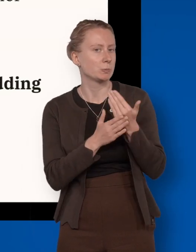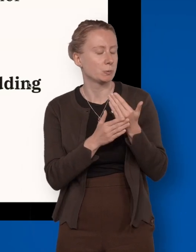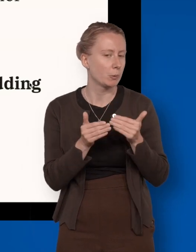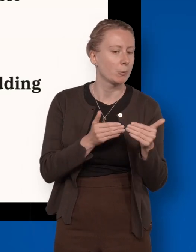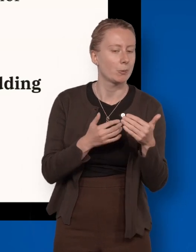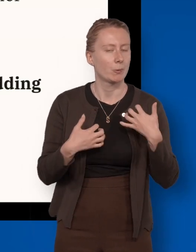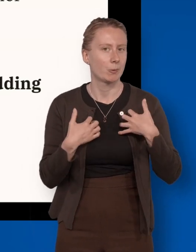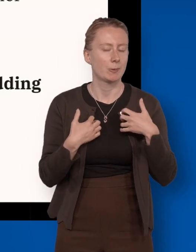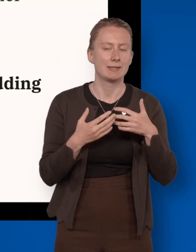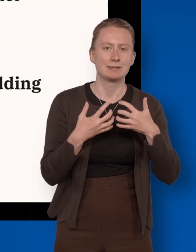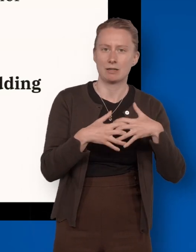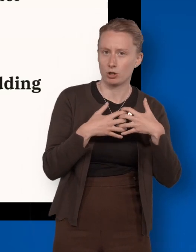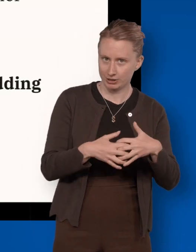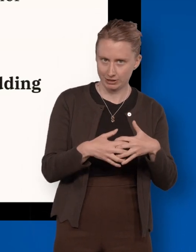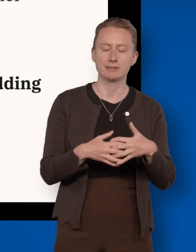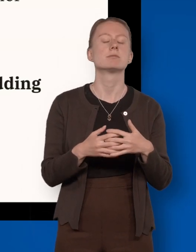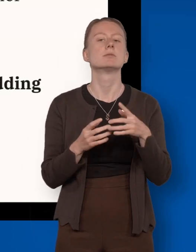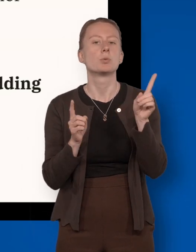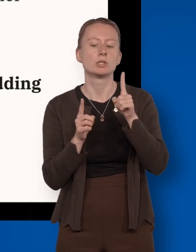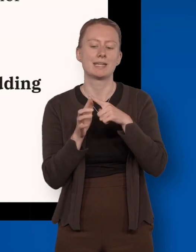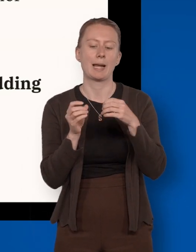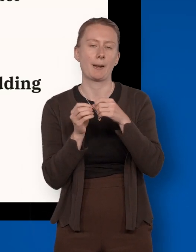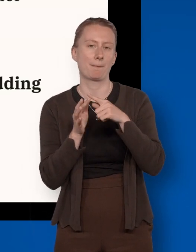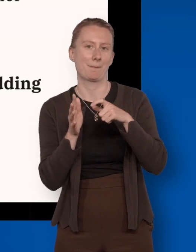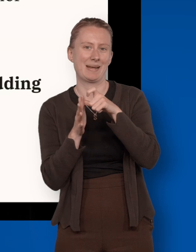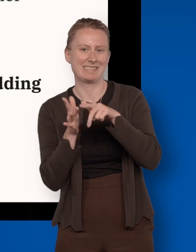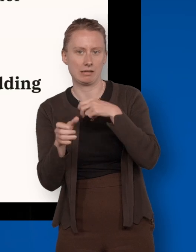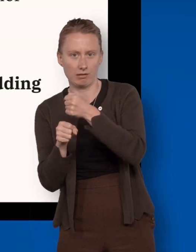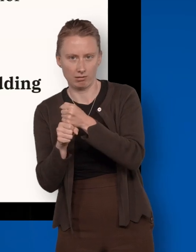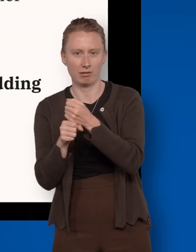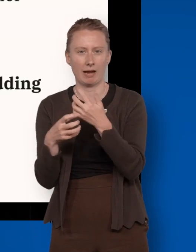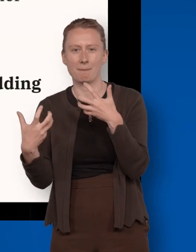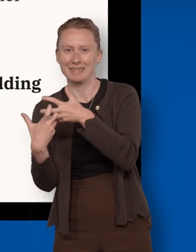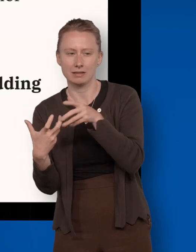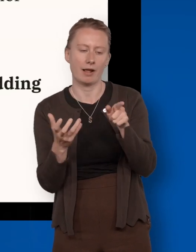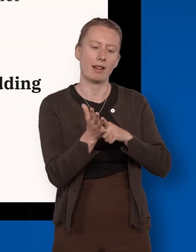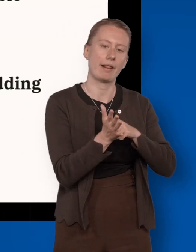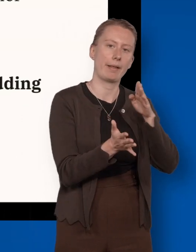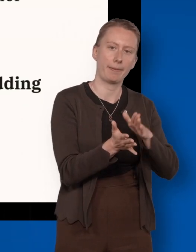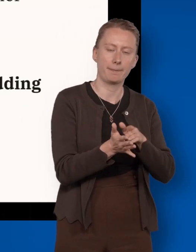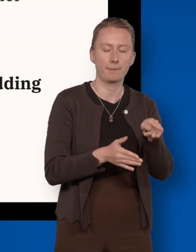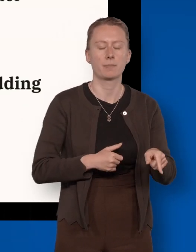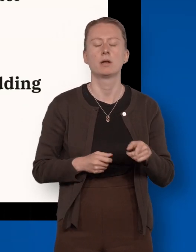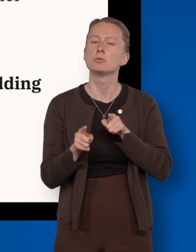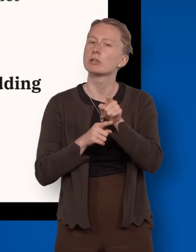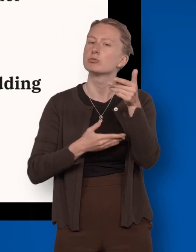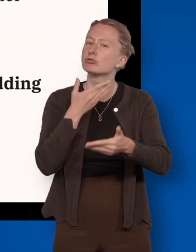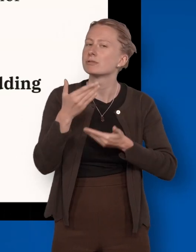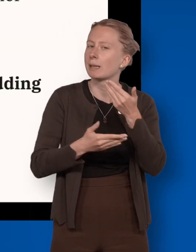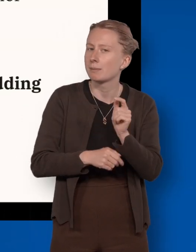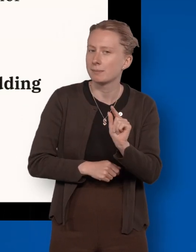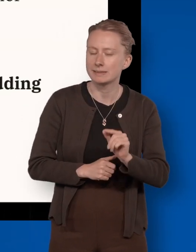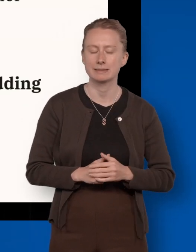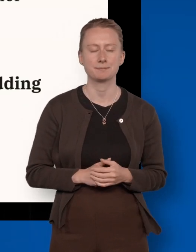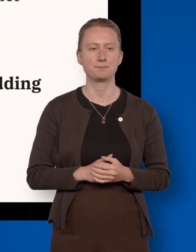being embeddings and LLMs, which I will try to describe a little bit. I've been asked to sort